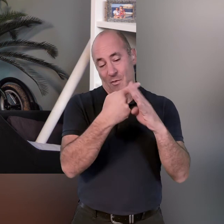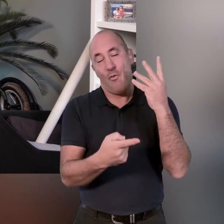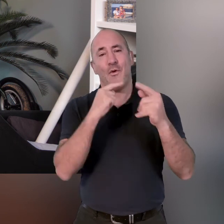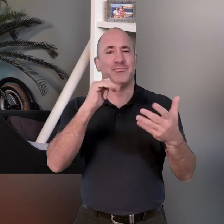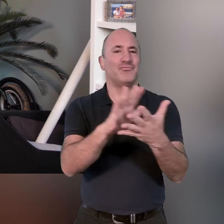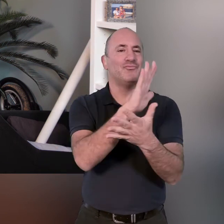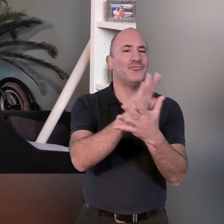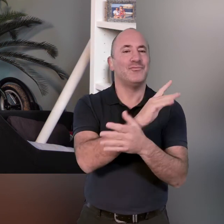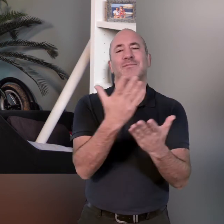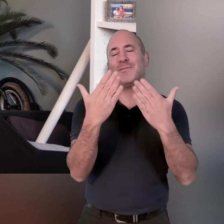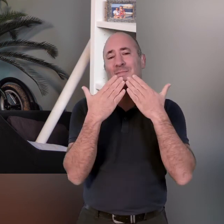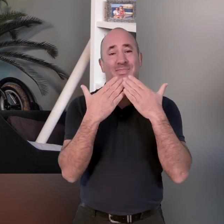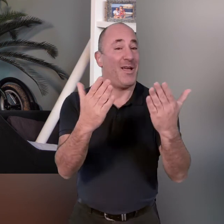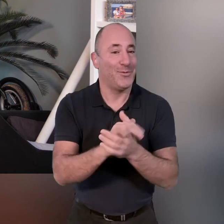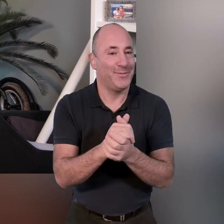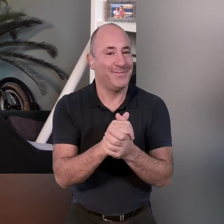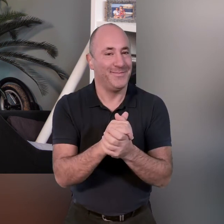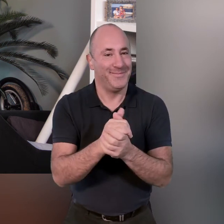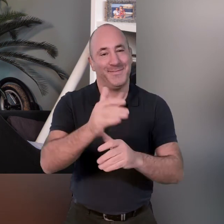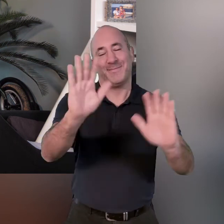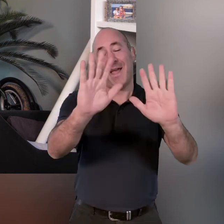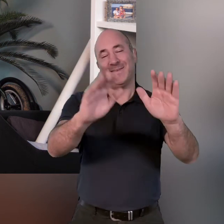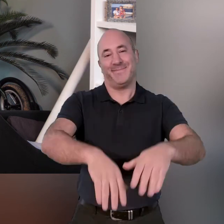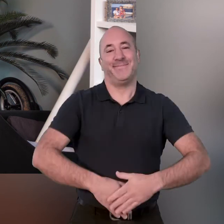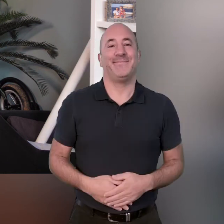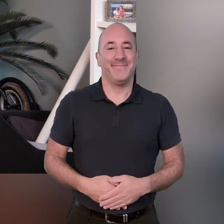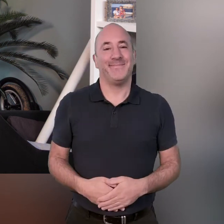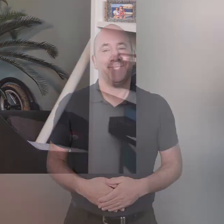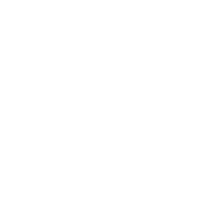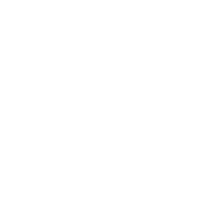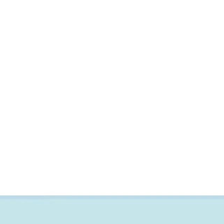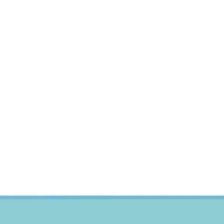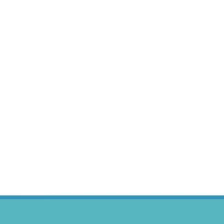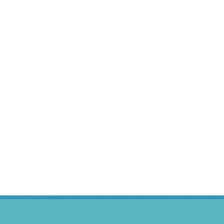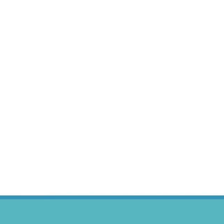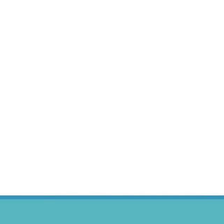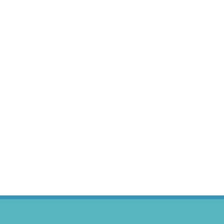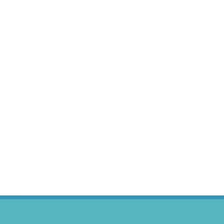enjoyed this series, and thank you very much. Bye.